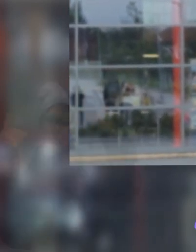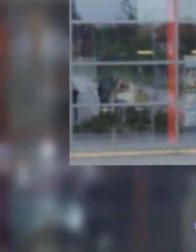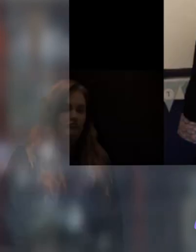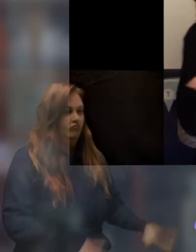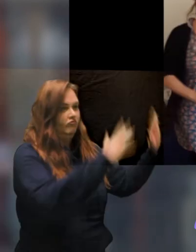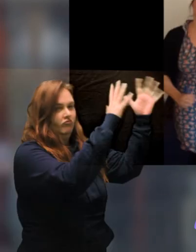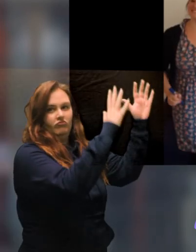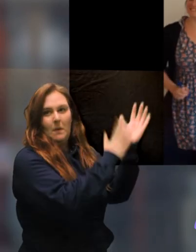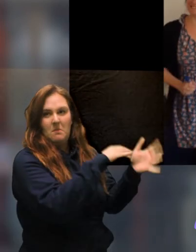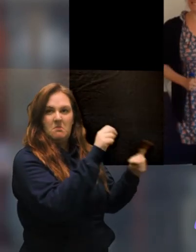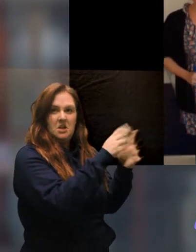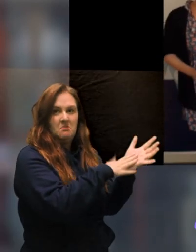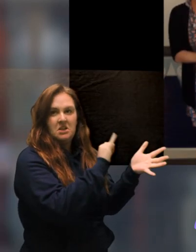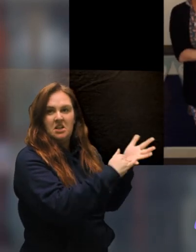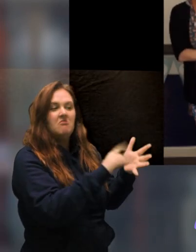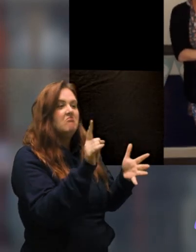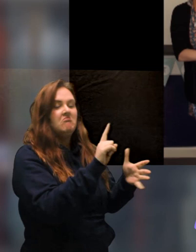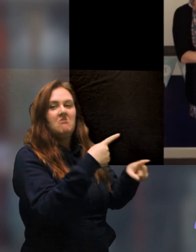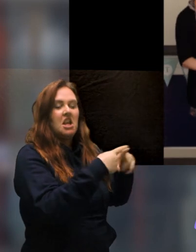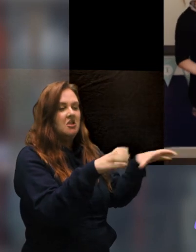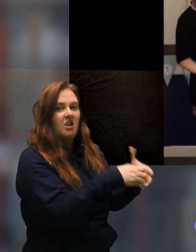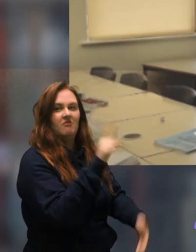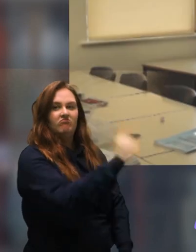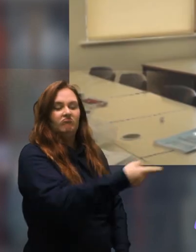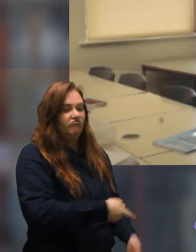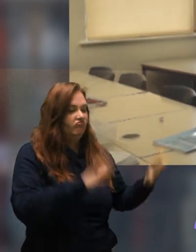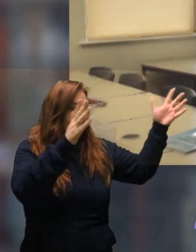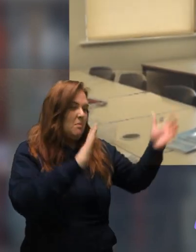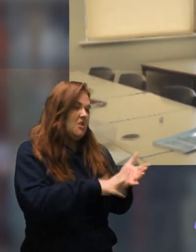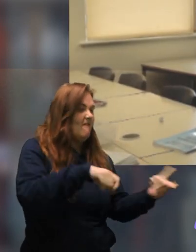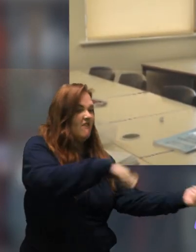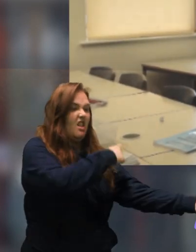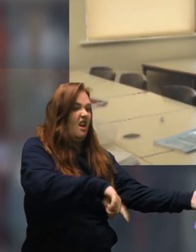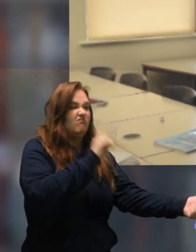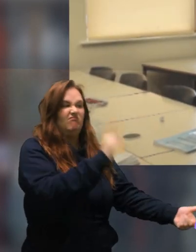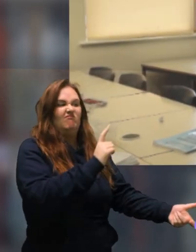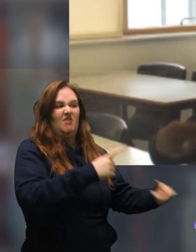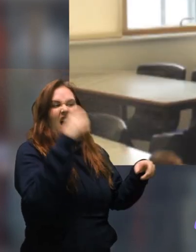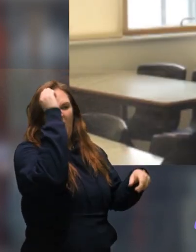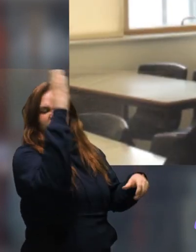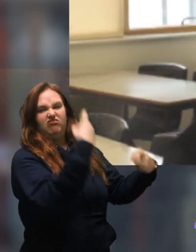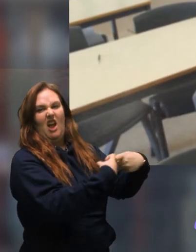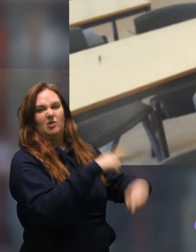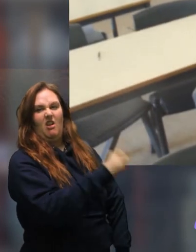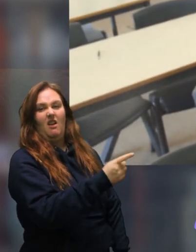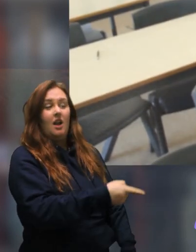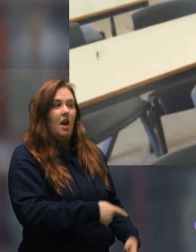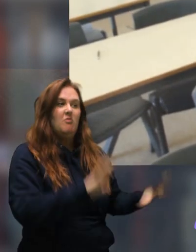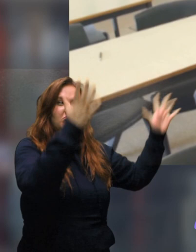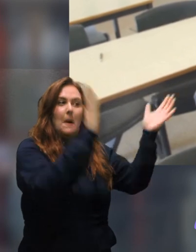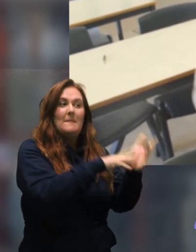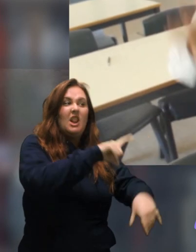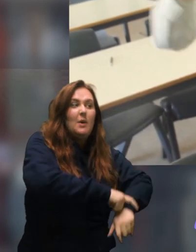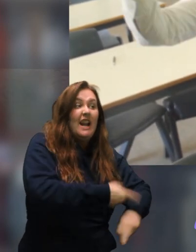Allerton. Large up Miss Pitts and Miss Sellers from the English gang. Large up Mr. Fiddler, who knows about the algebraic. And large up Mr.